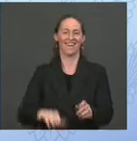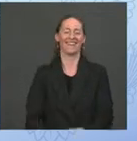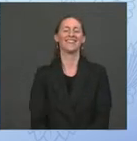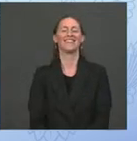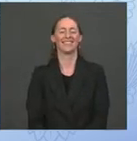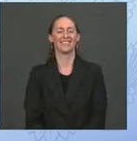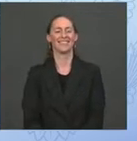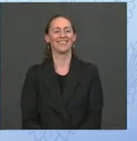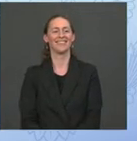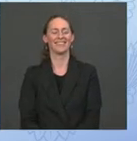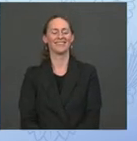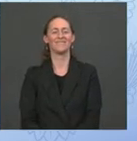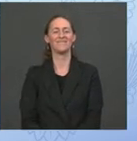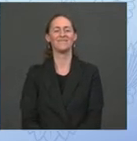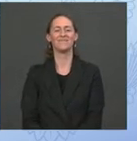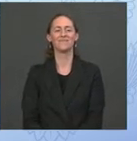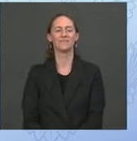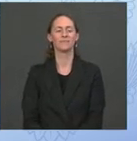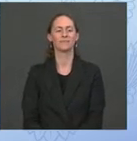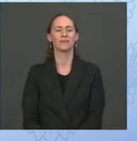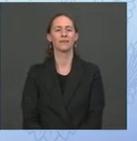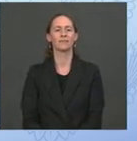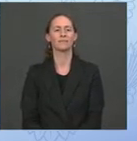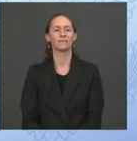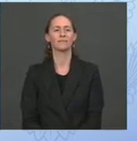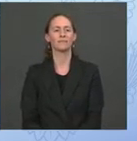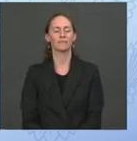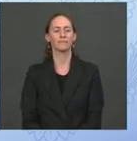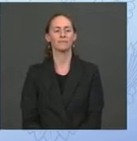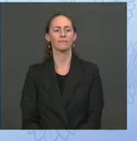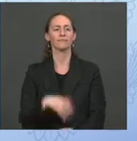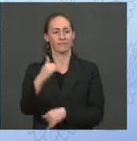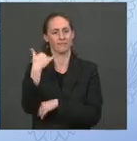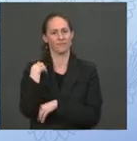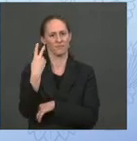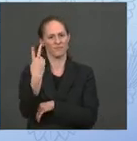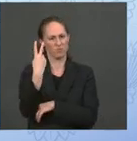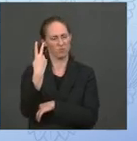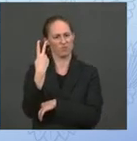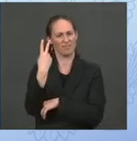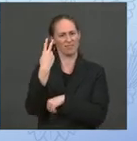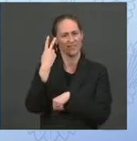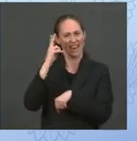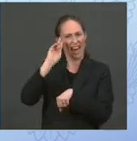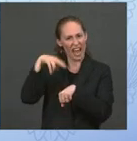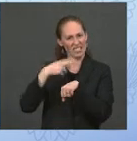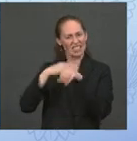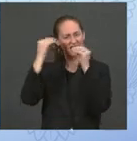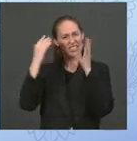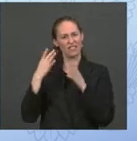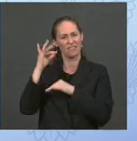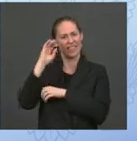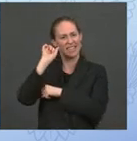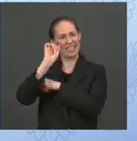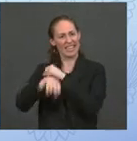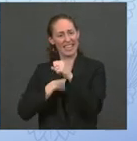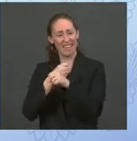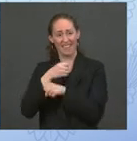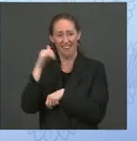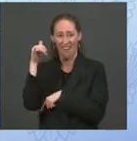And now to the two National Teachers of the Year. It's a pretty big deal. I listened to both your